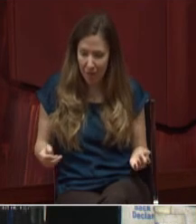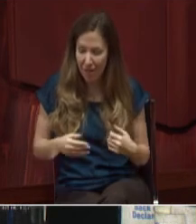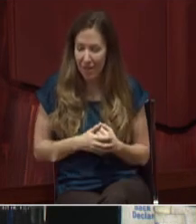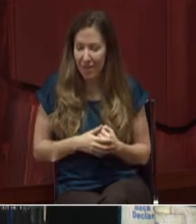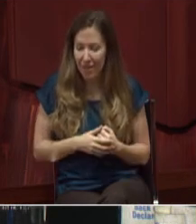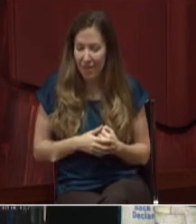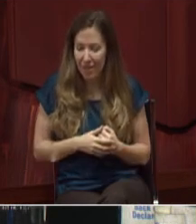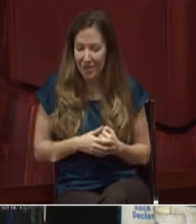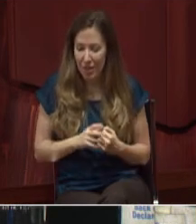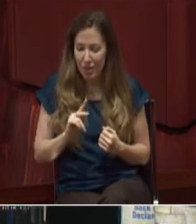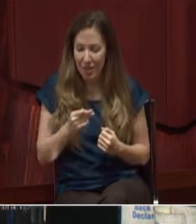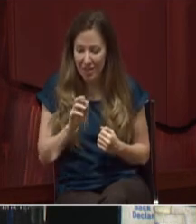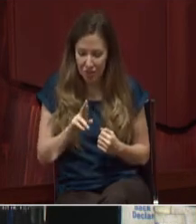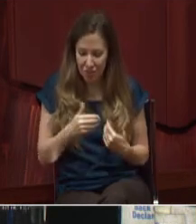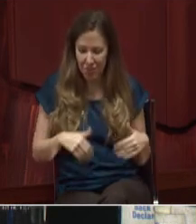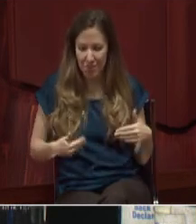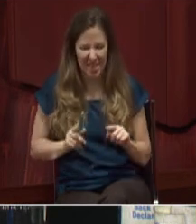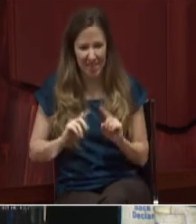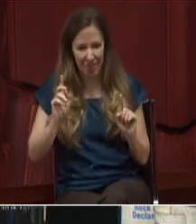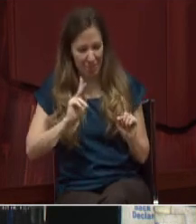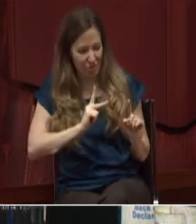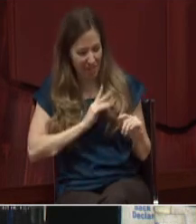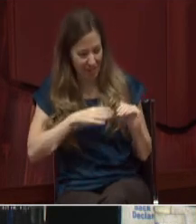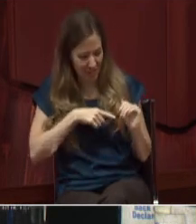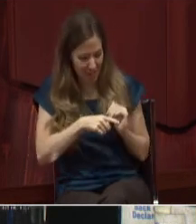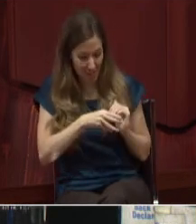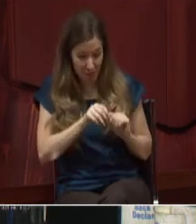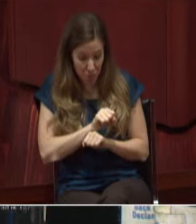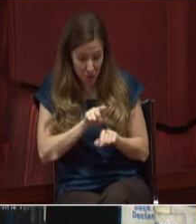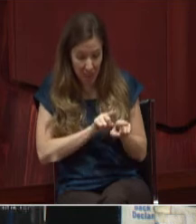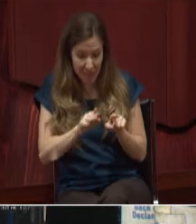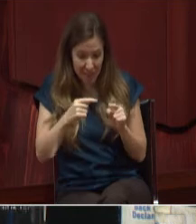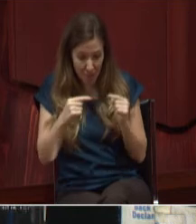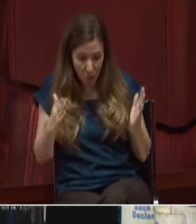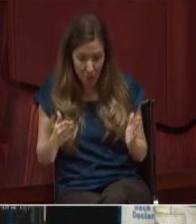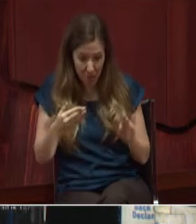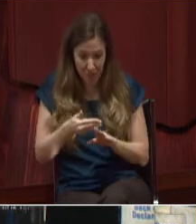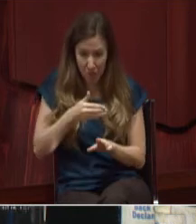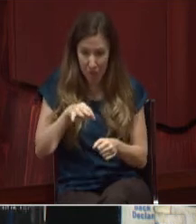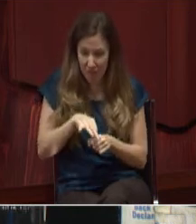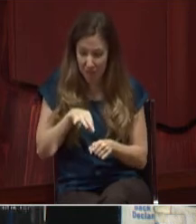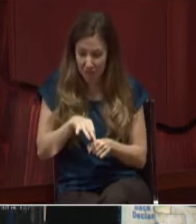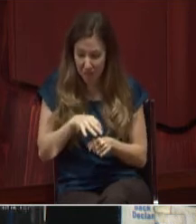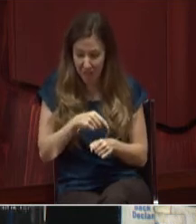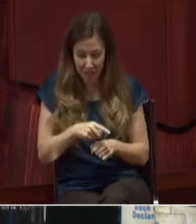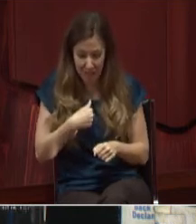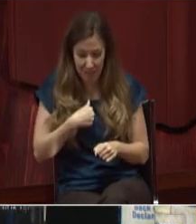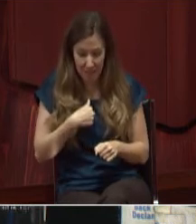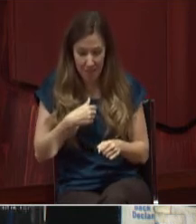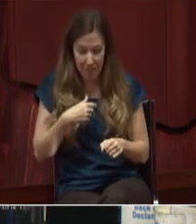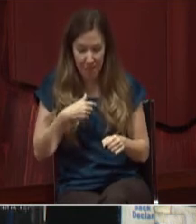contrasts to him and was working for his opponent before the election, and had sufficient trust in him